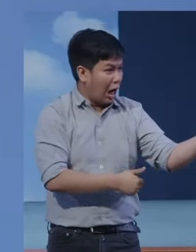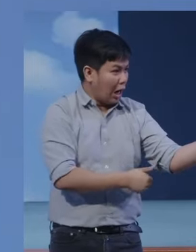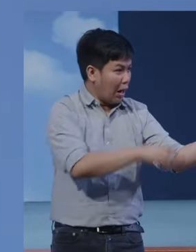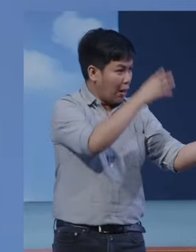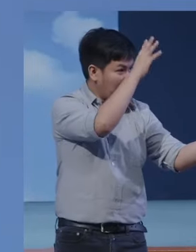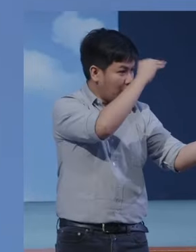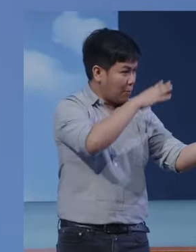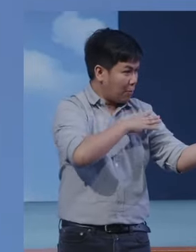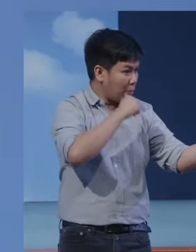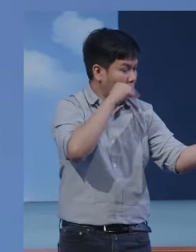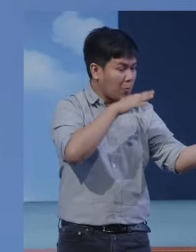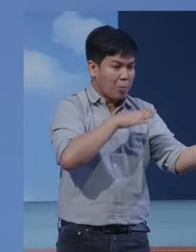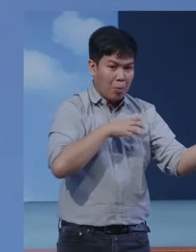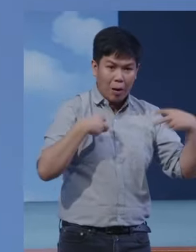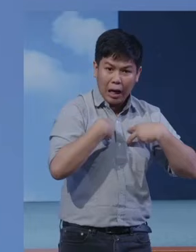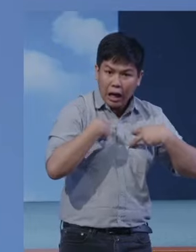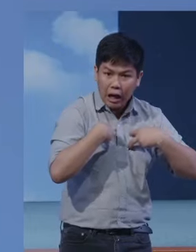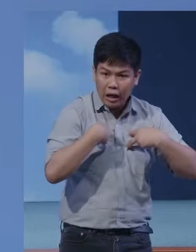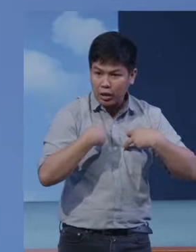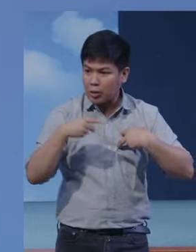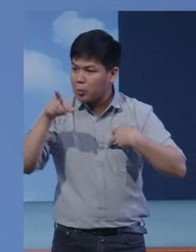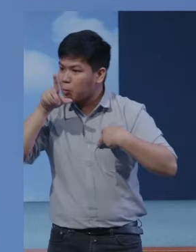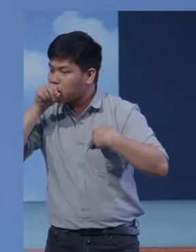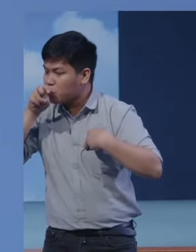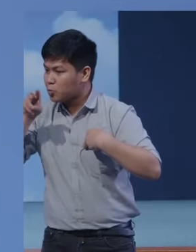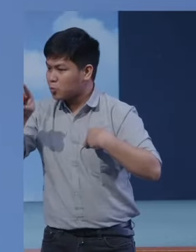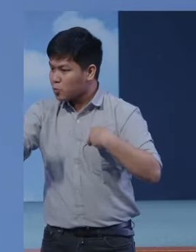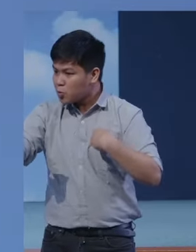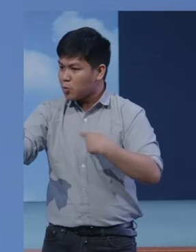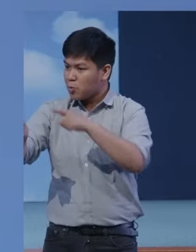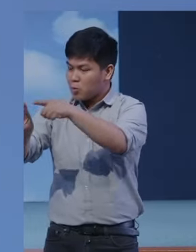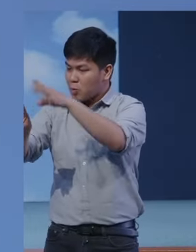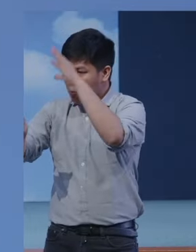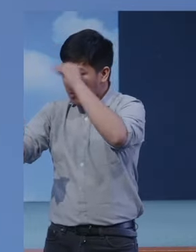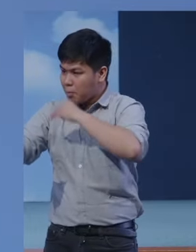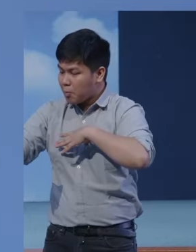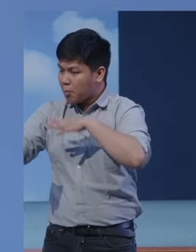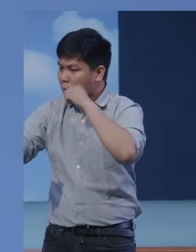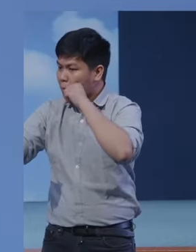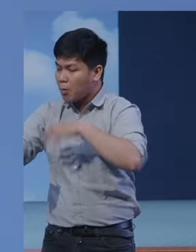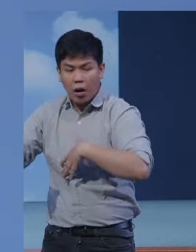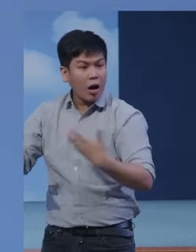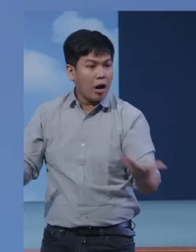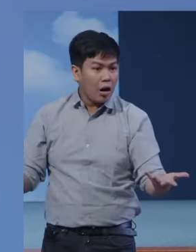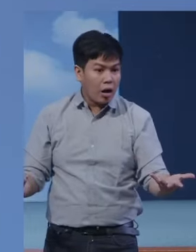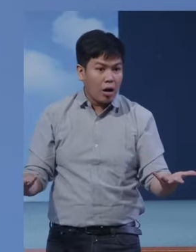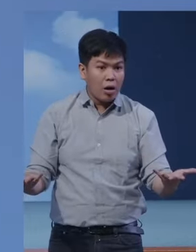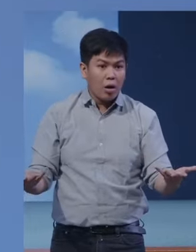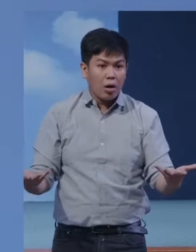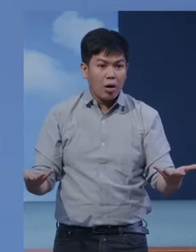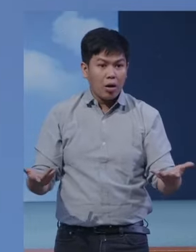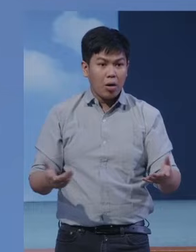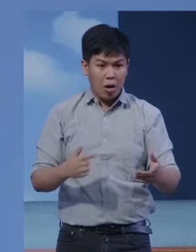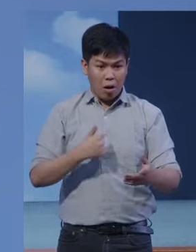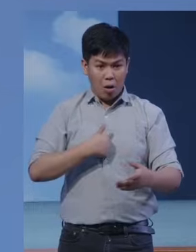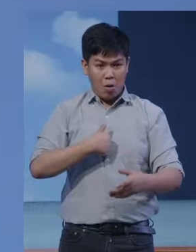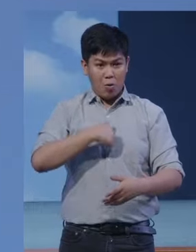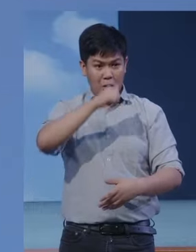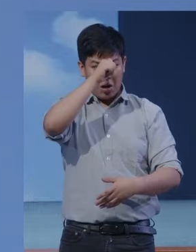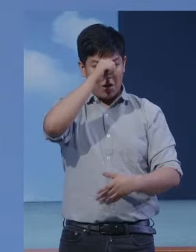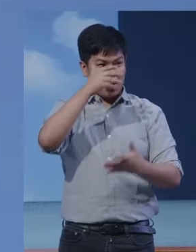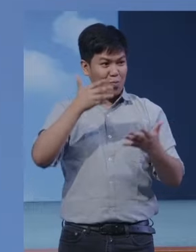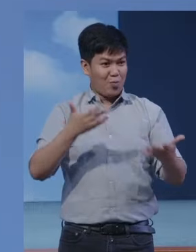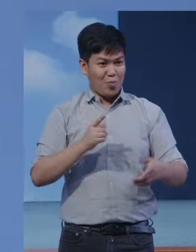magkakasama lahat sila were in pairs and whatever the man called every living Creature that was its